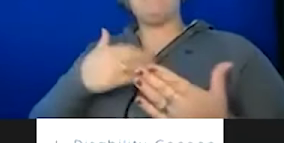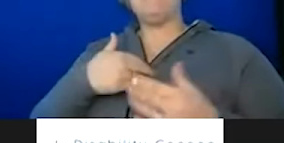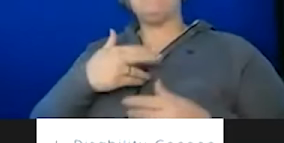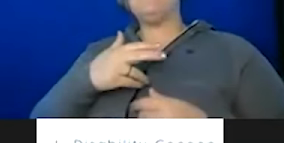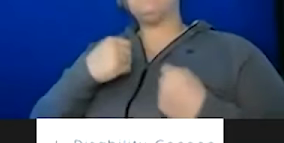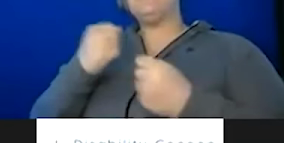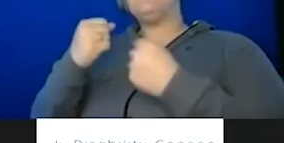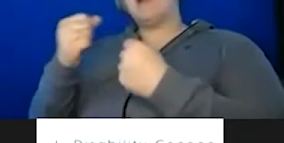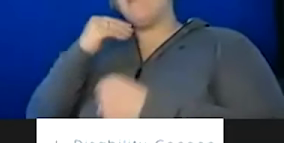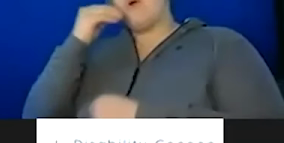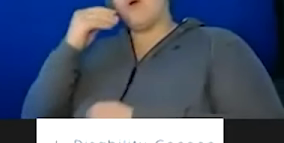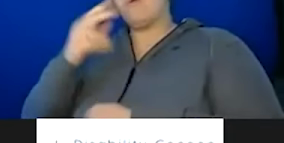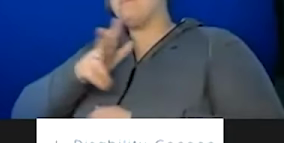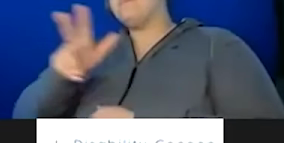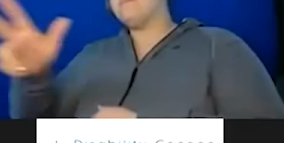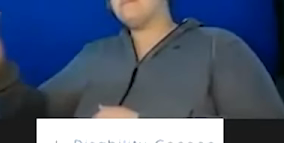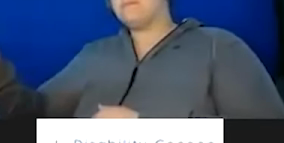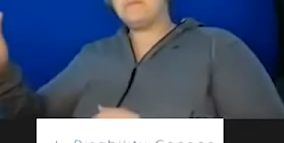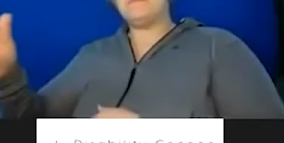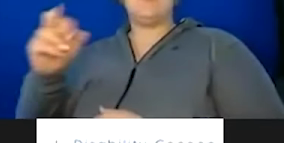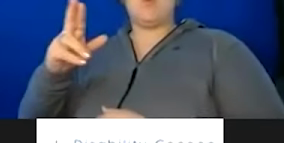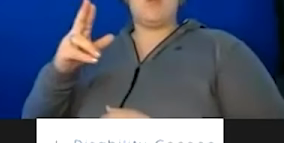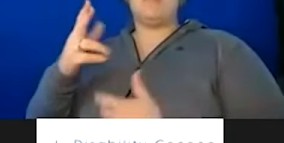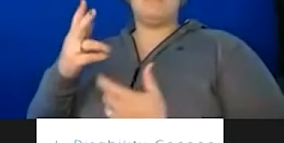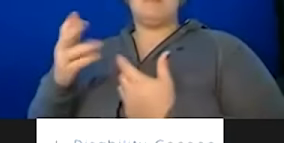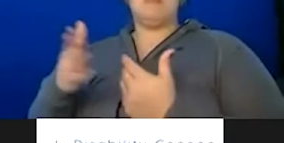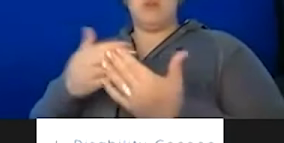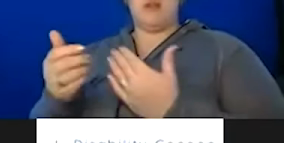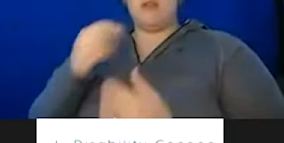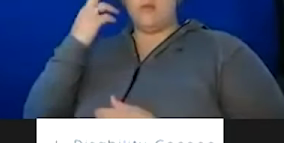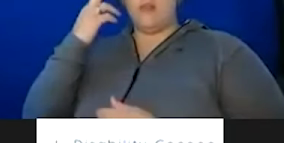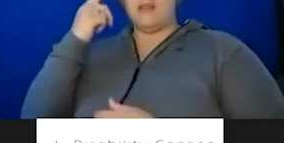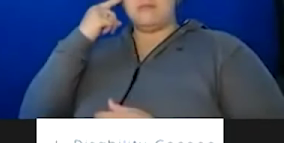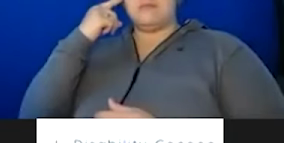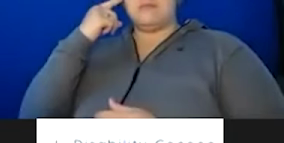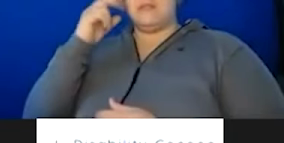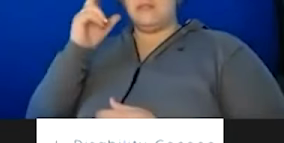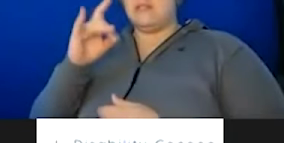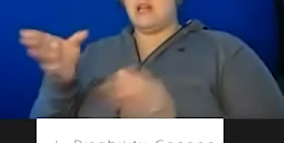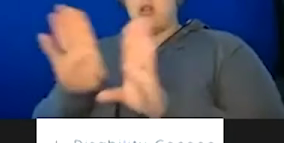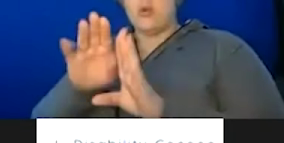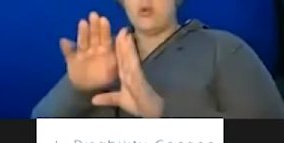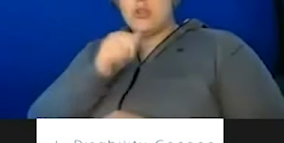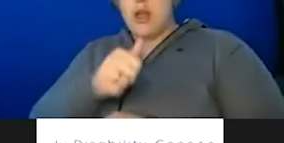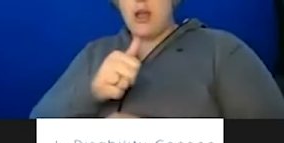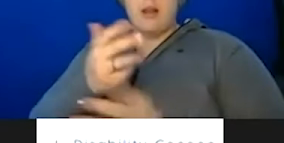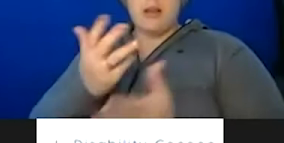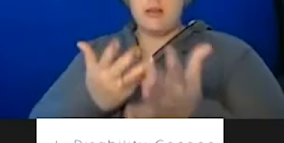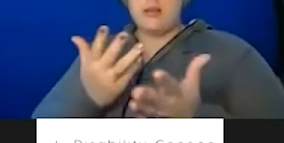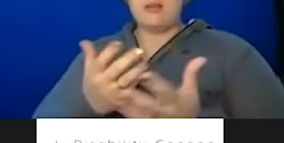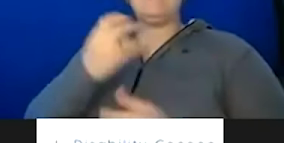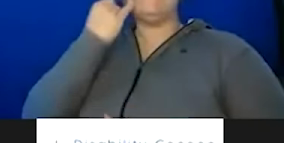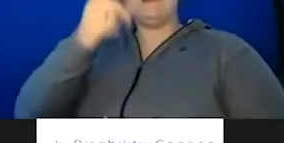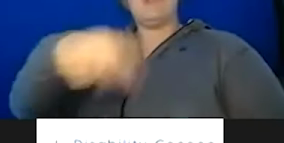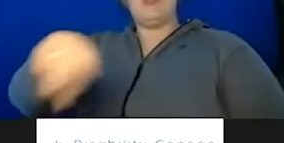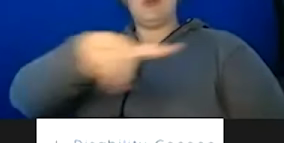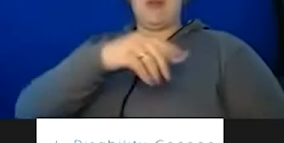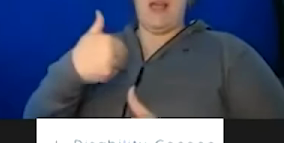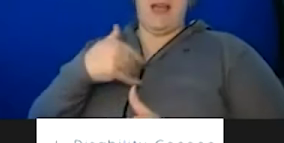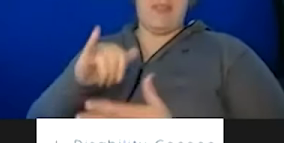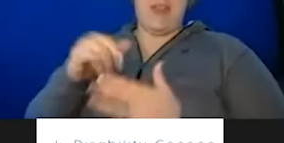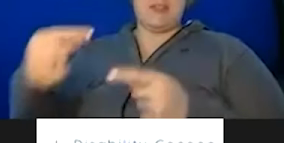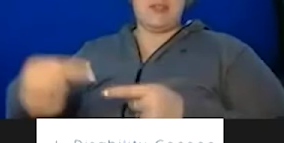up driving around and going back to make sure that you did. So for those of you who find that to be a very real struggle, you